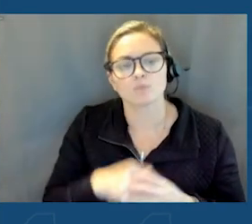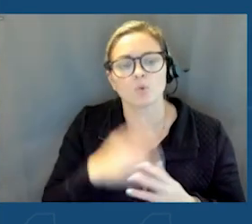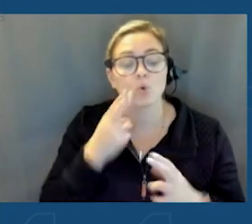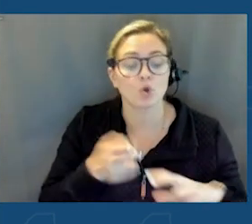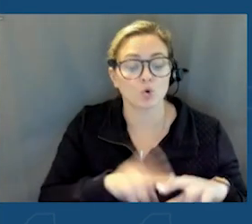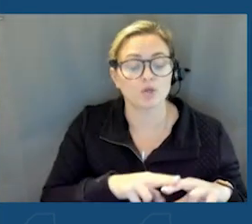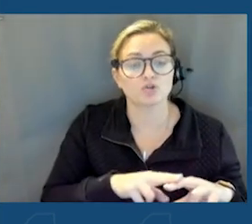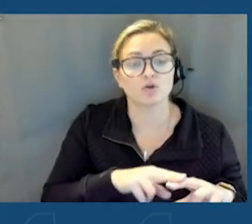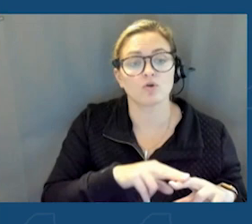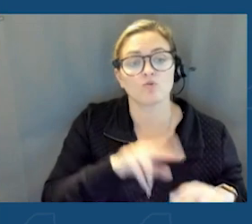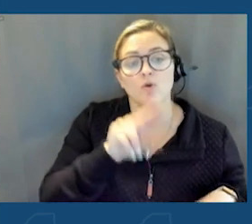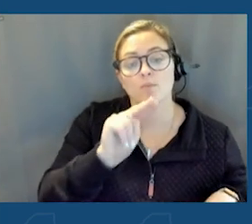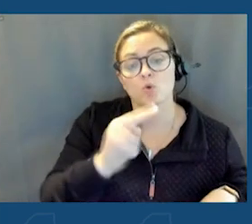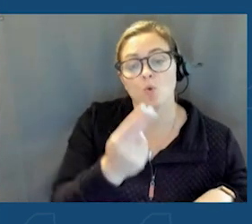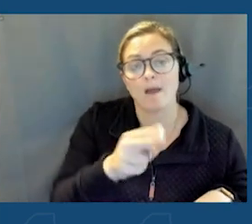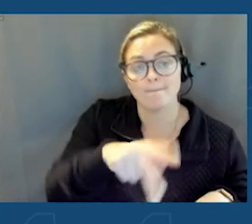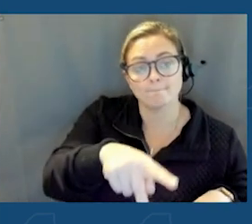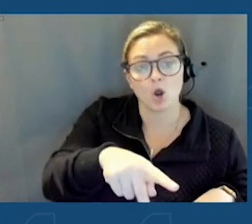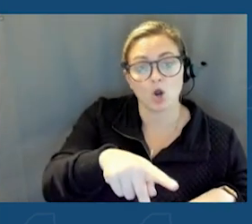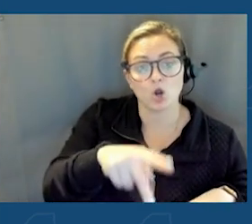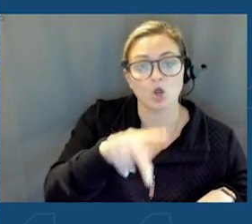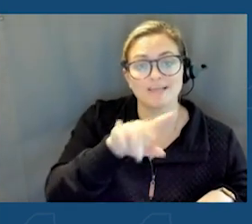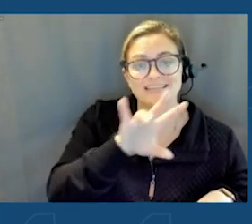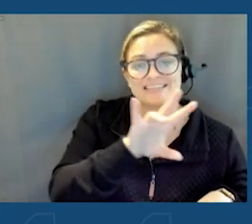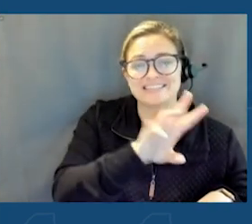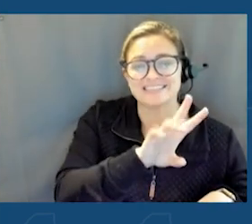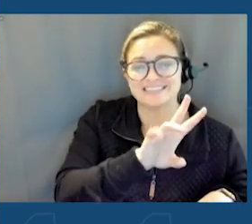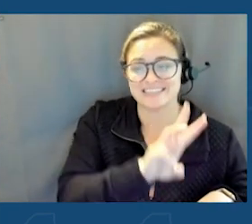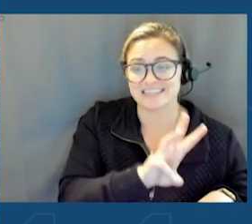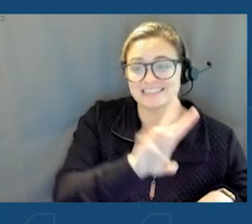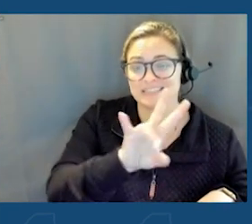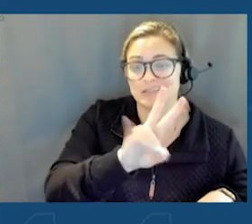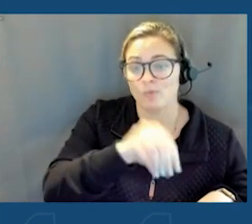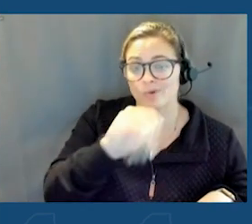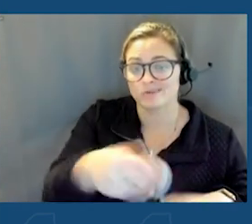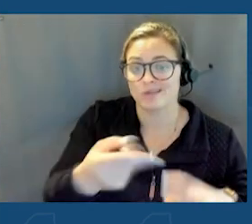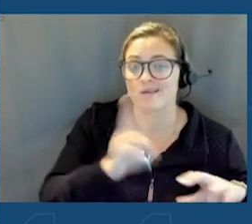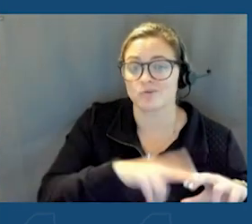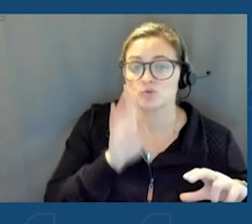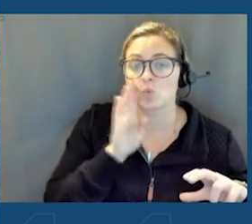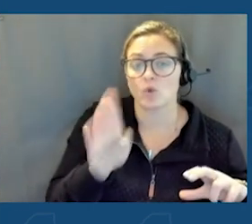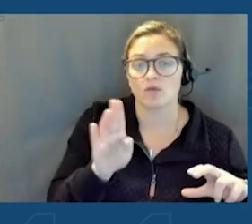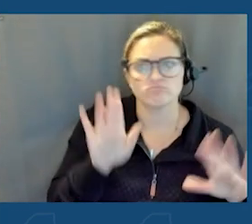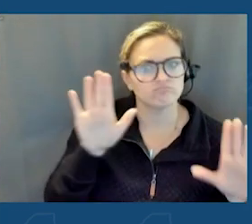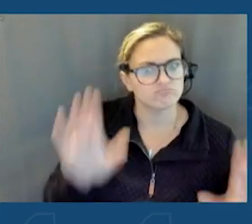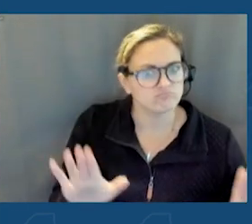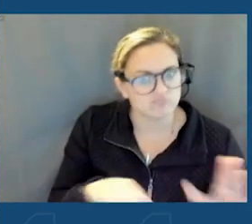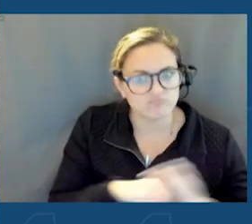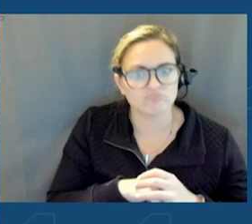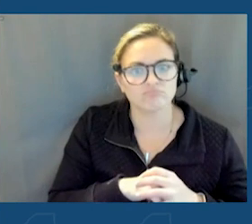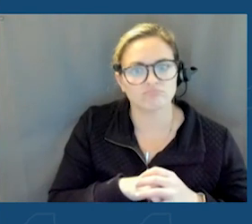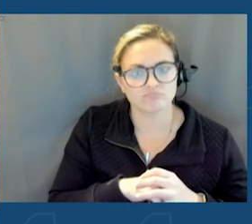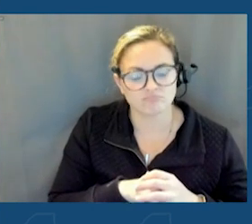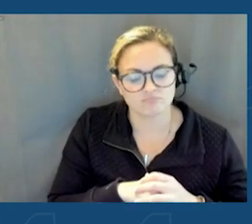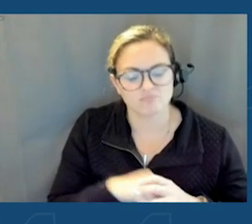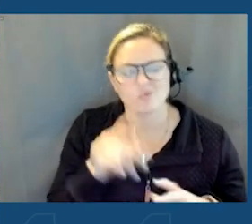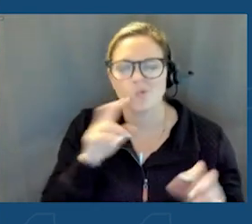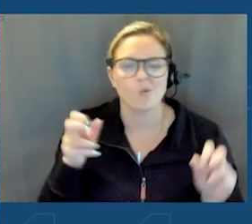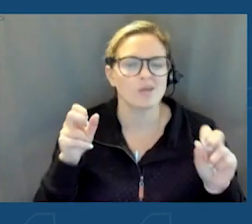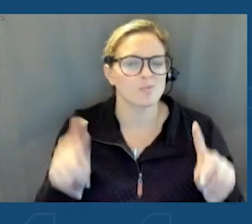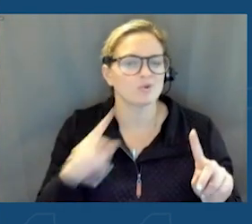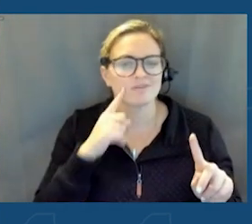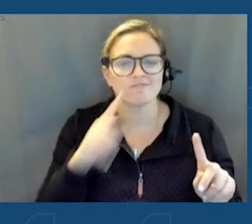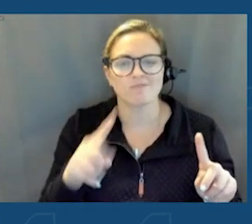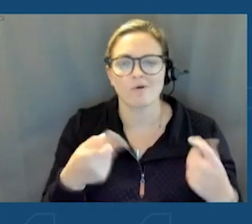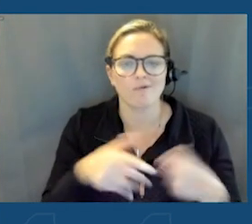alone, service is going to increase by 67%. I mean, that is extraordinary. I mean, that is going to be the opportunity for the